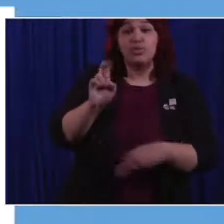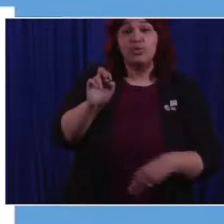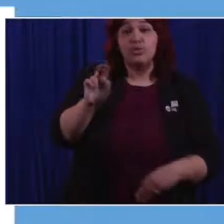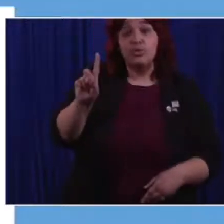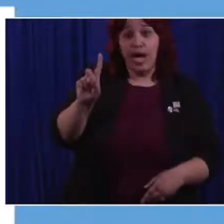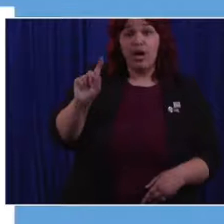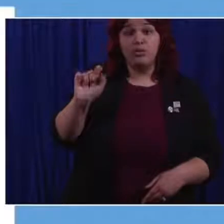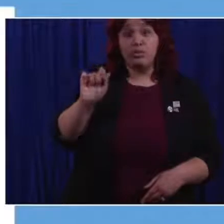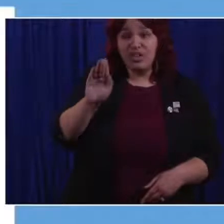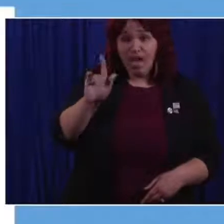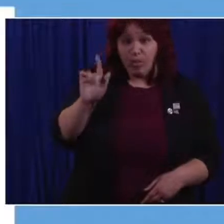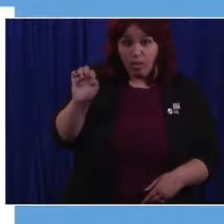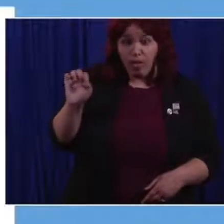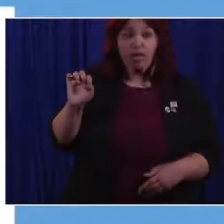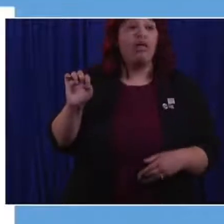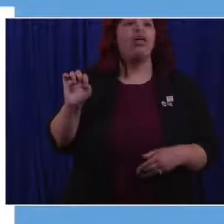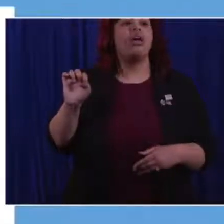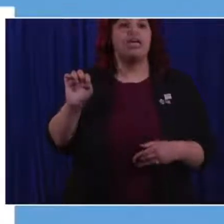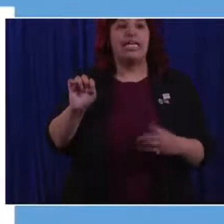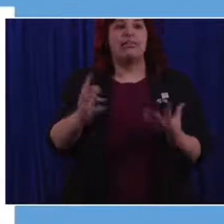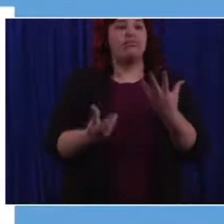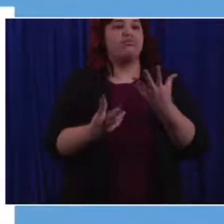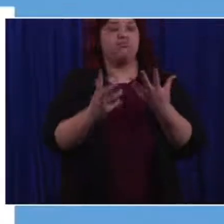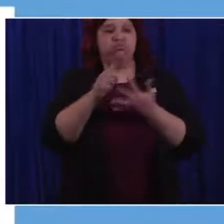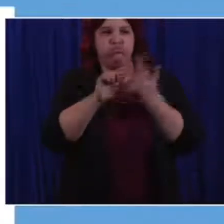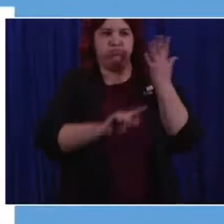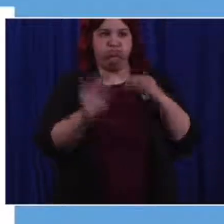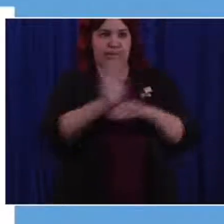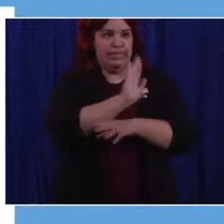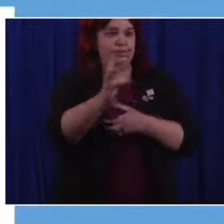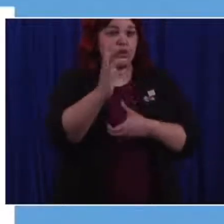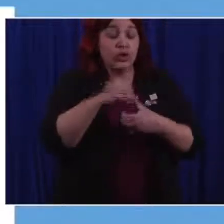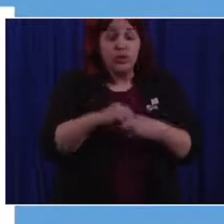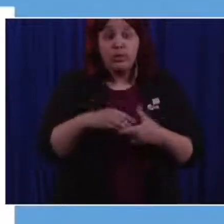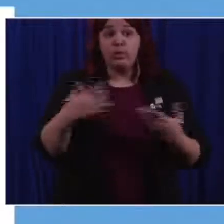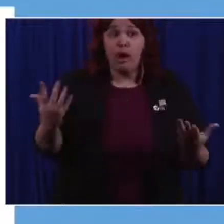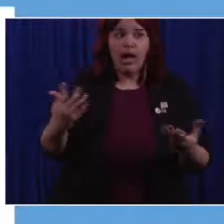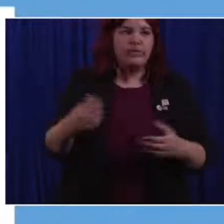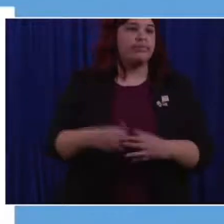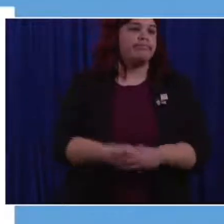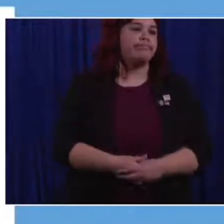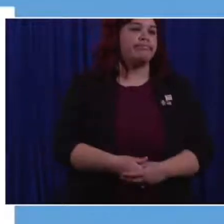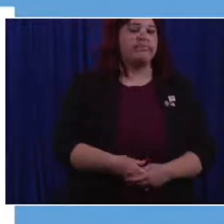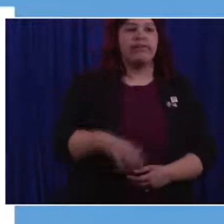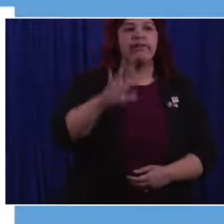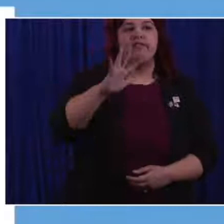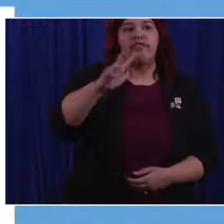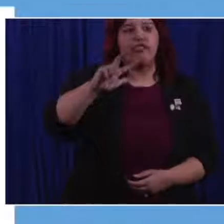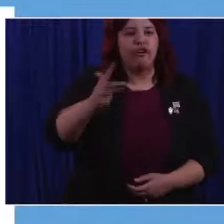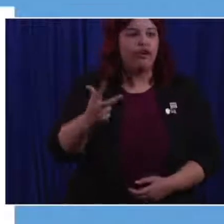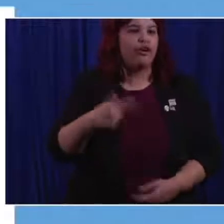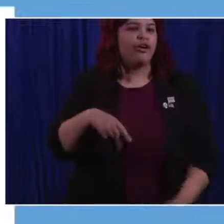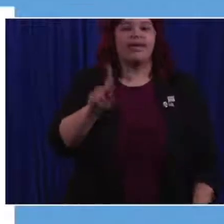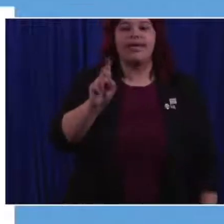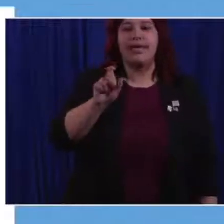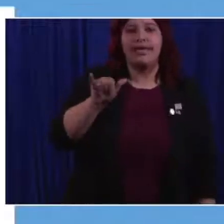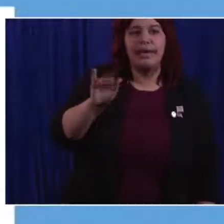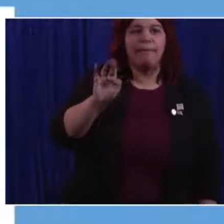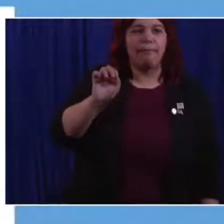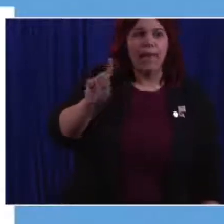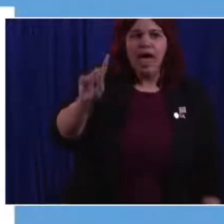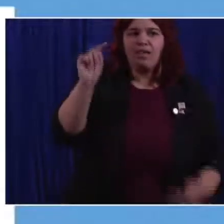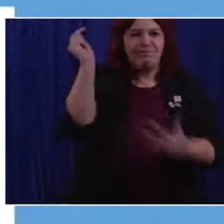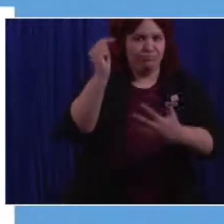Bank, Encova, Nationwide Insurance, Western Southern, and Key Bank. I'm proud to announce today that